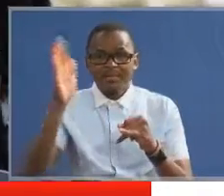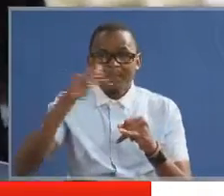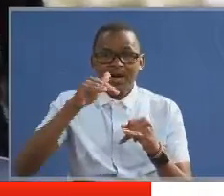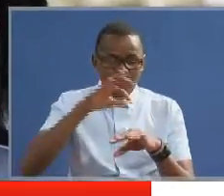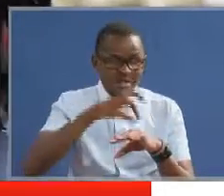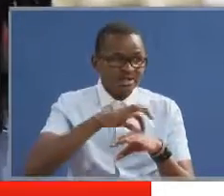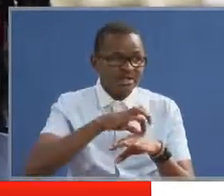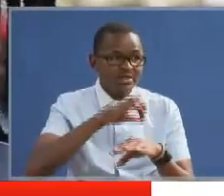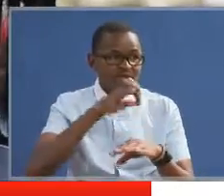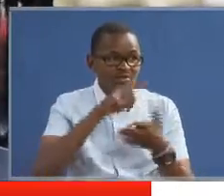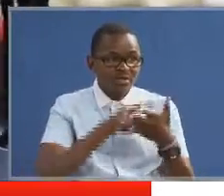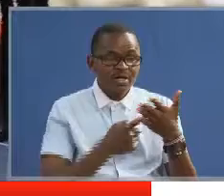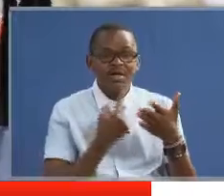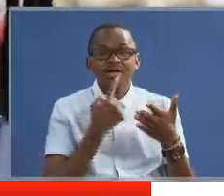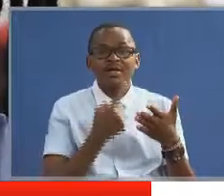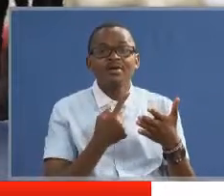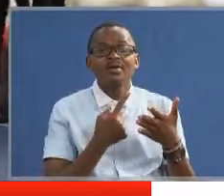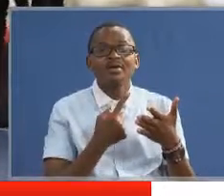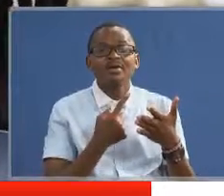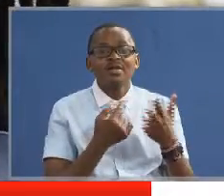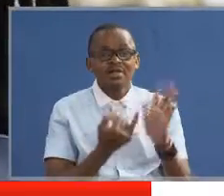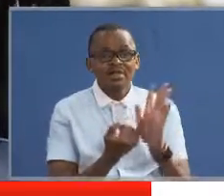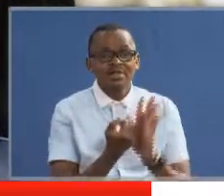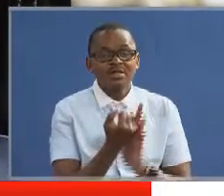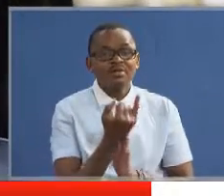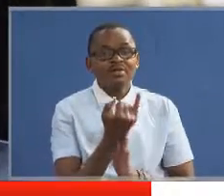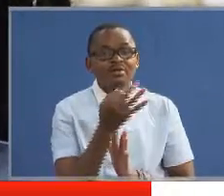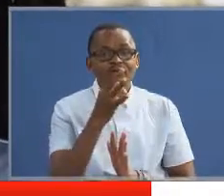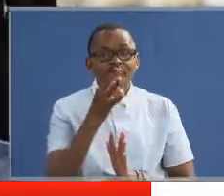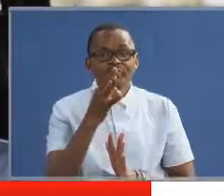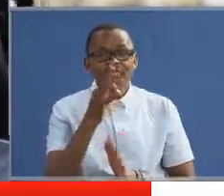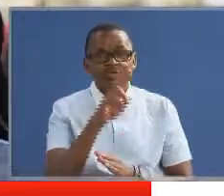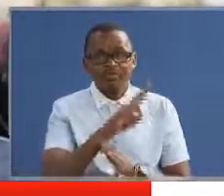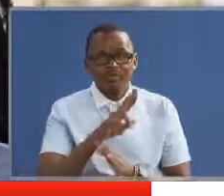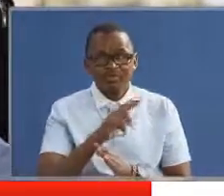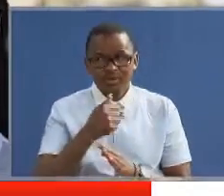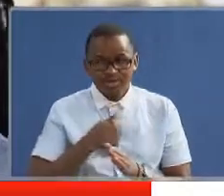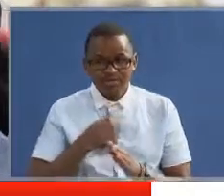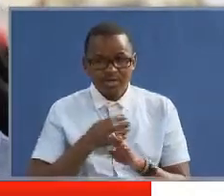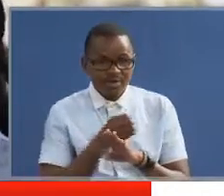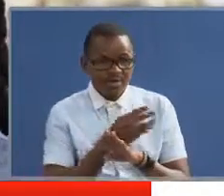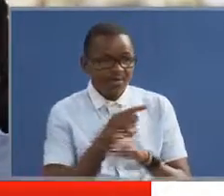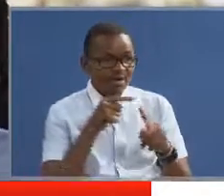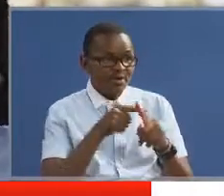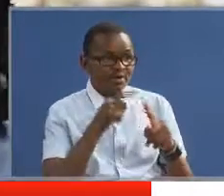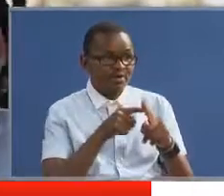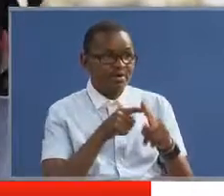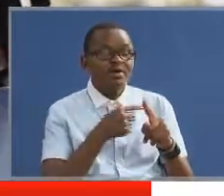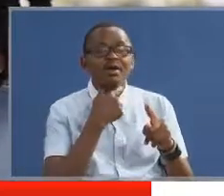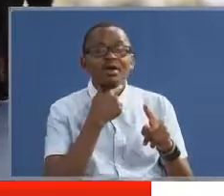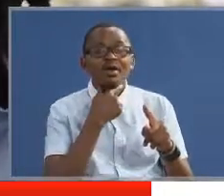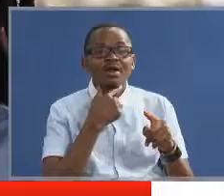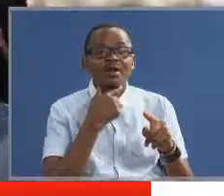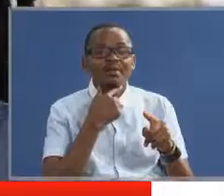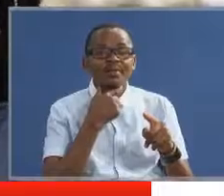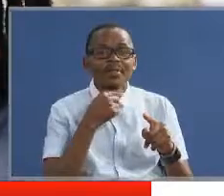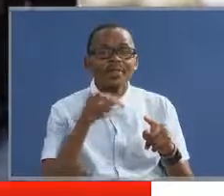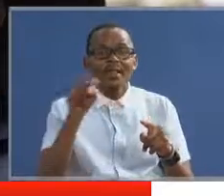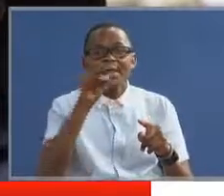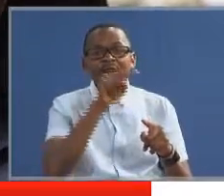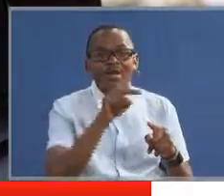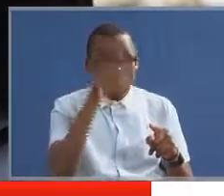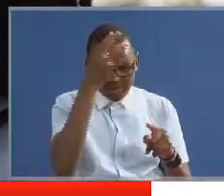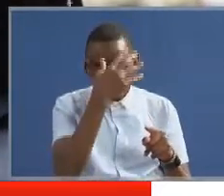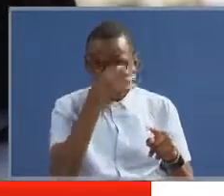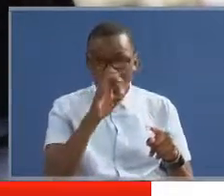skin. What I can say about the increment of the using the pill, for me, it's not advisable, Kabisa. I like natural beauty,